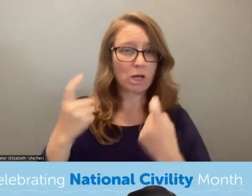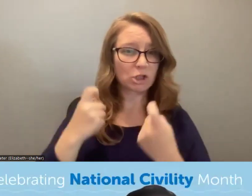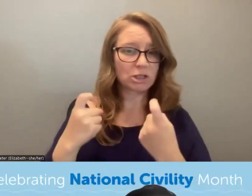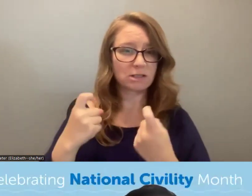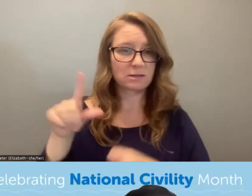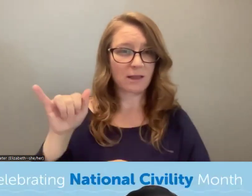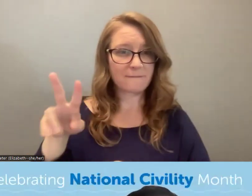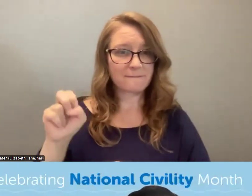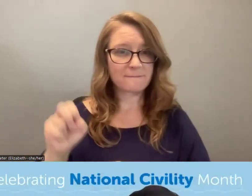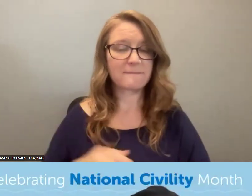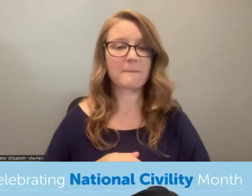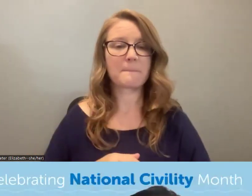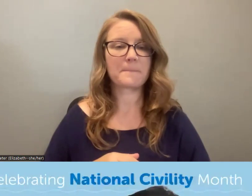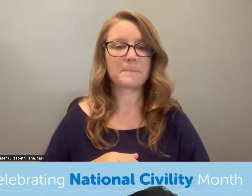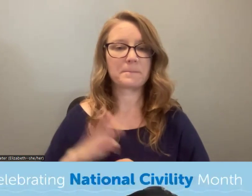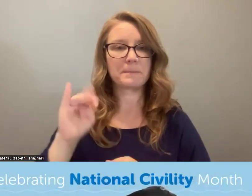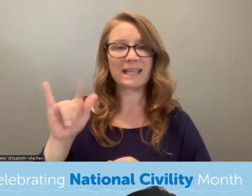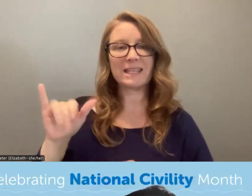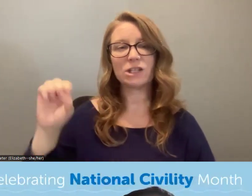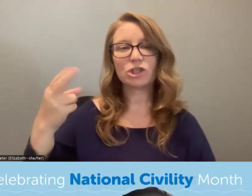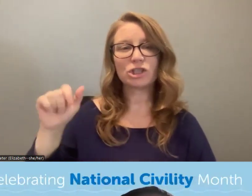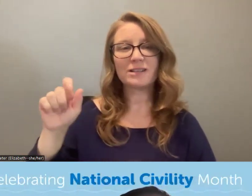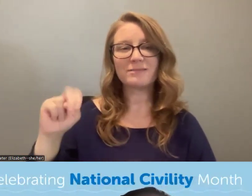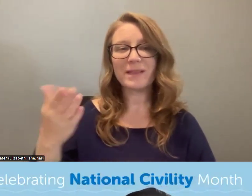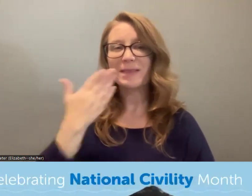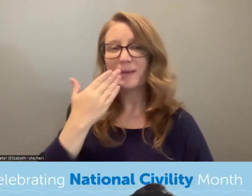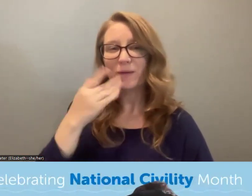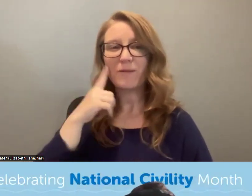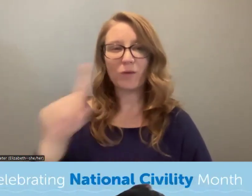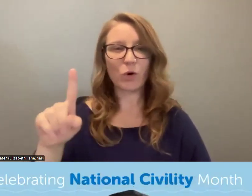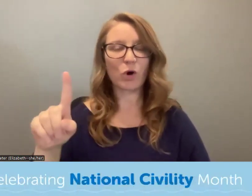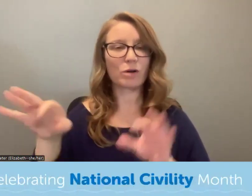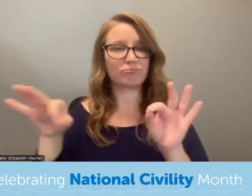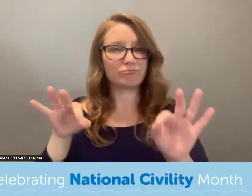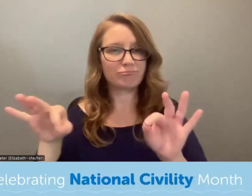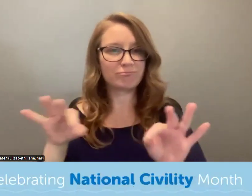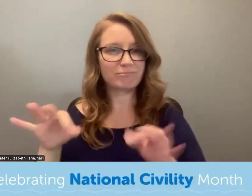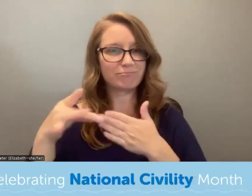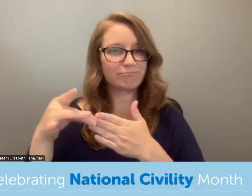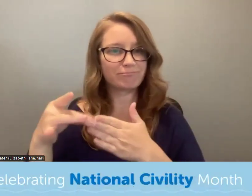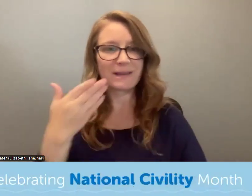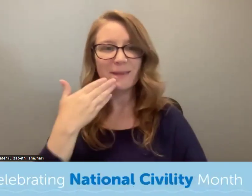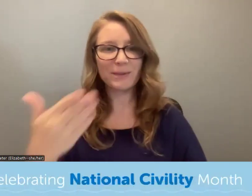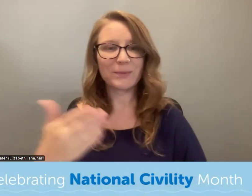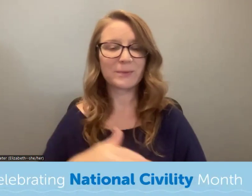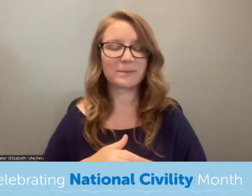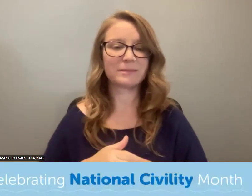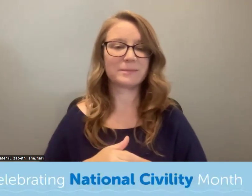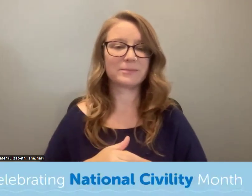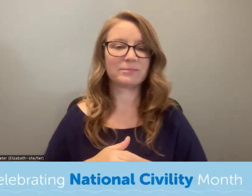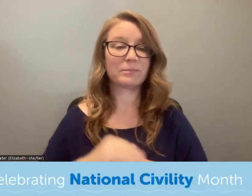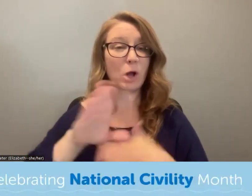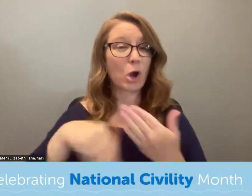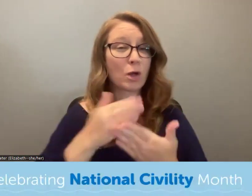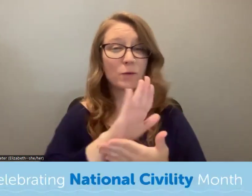questions. Sheldon, thanks for walking us all through that. I appreciate hearing all of the